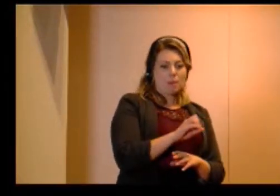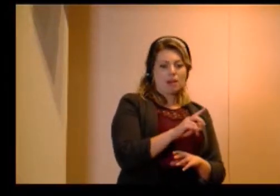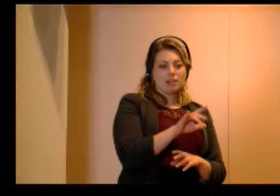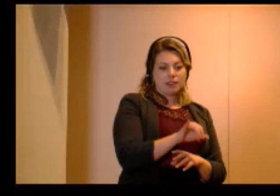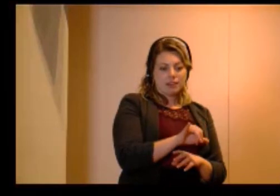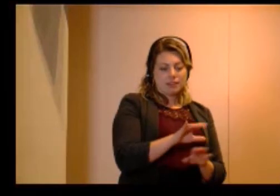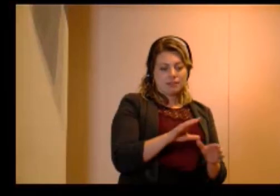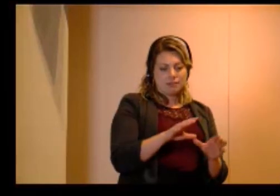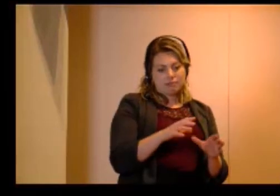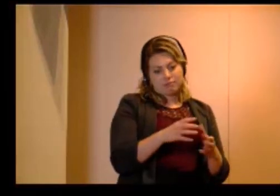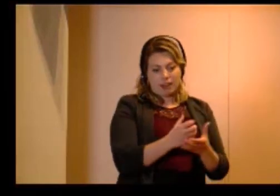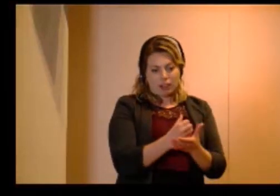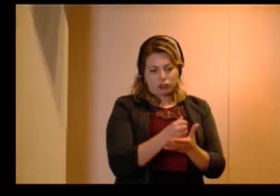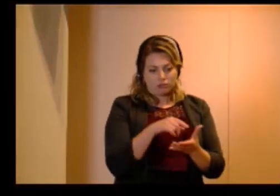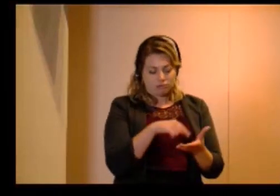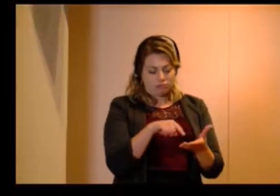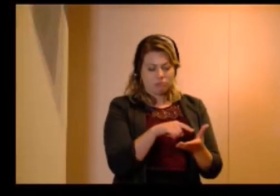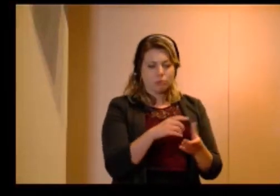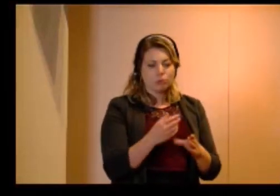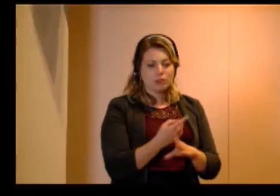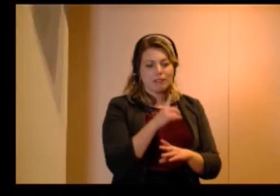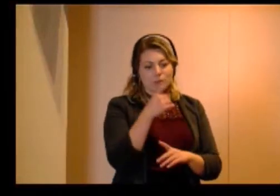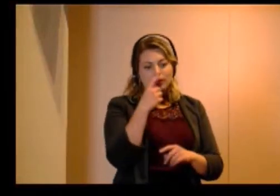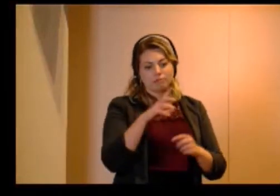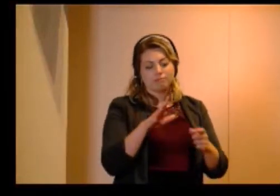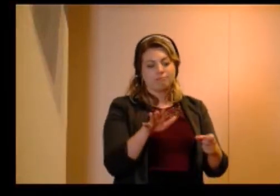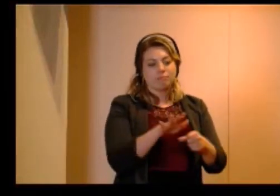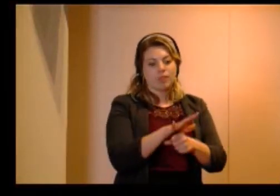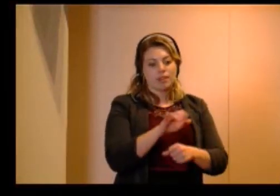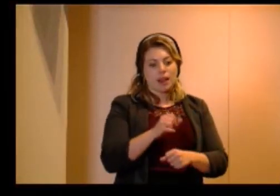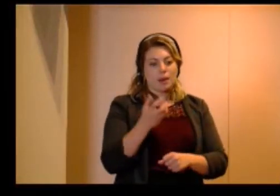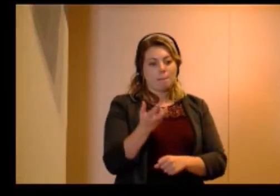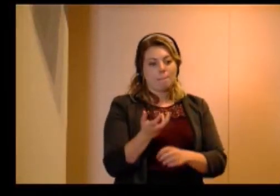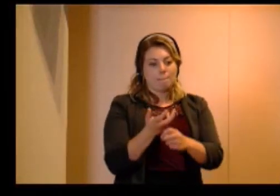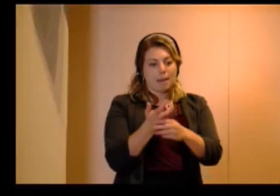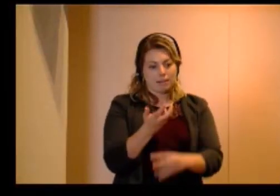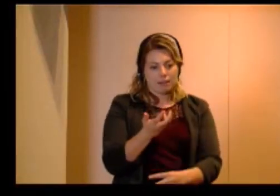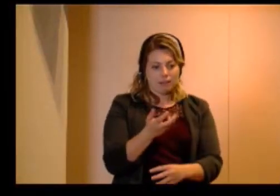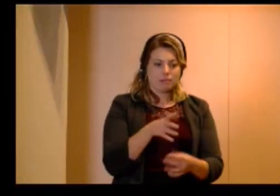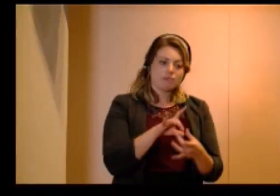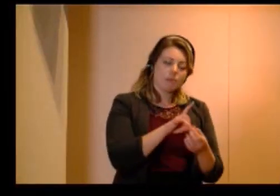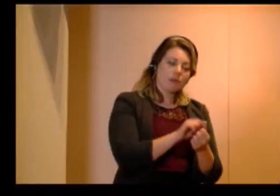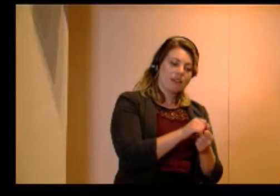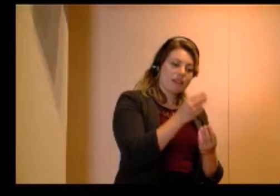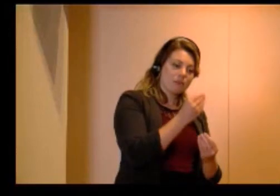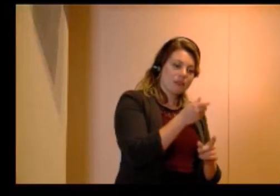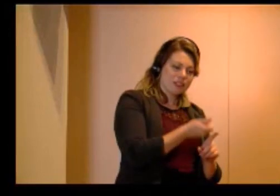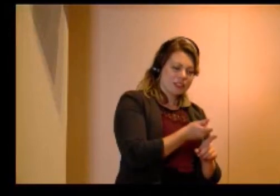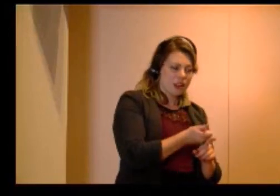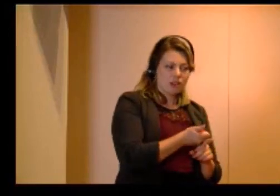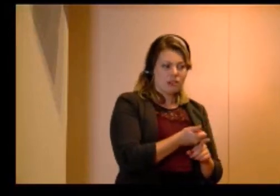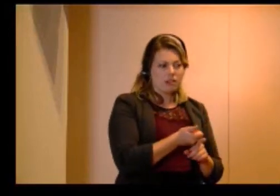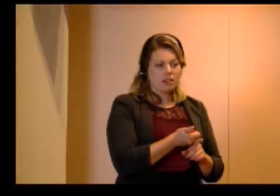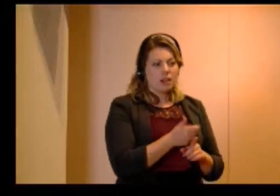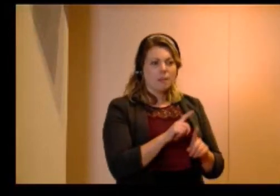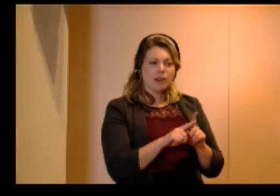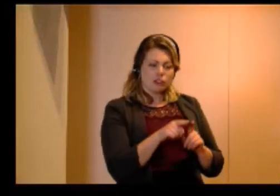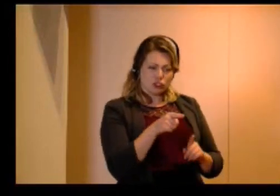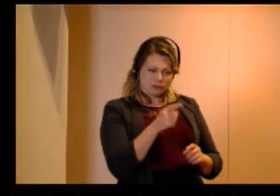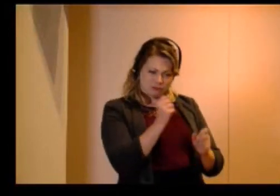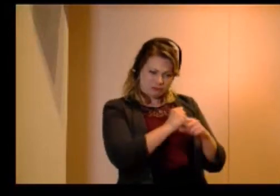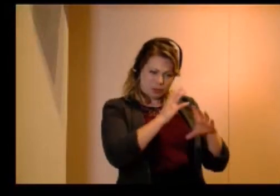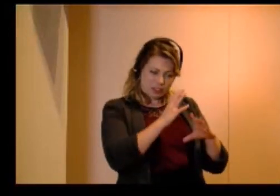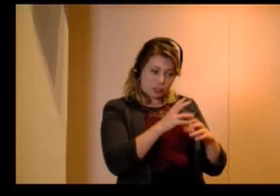kind of complete the metadata and learn about the collection itself, right? And fill in that information. Do you see machine learning being